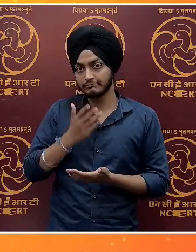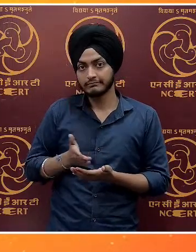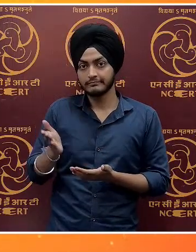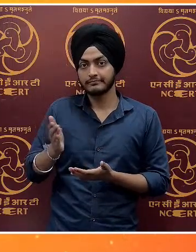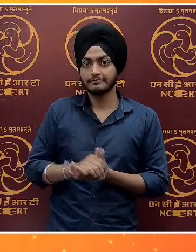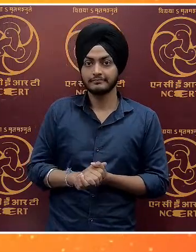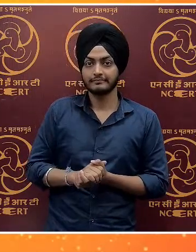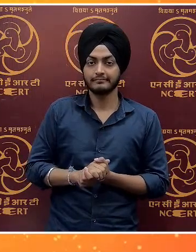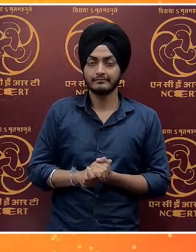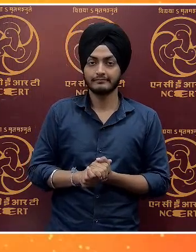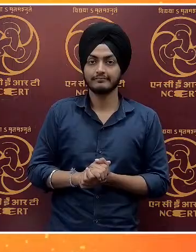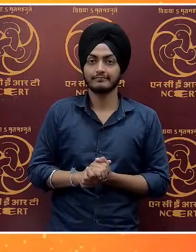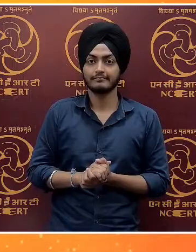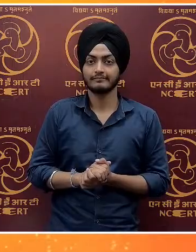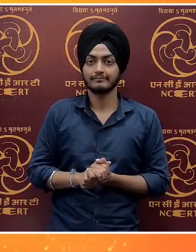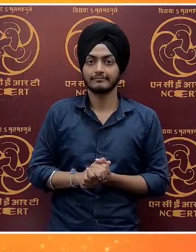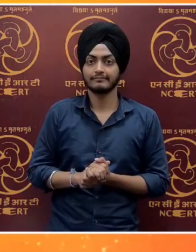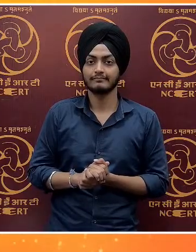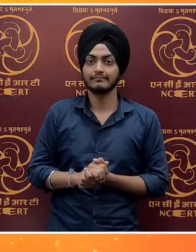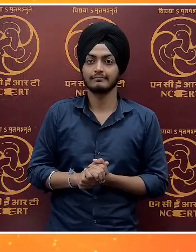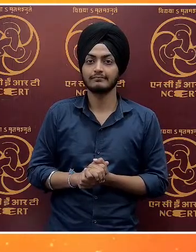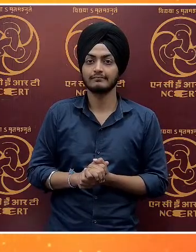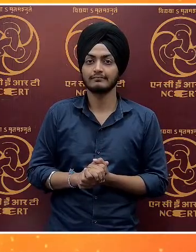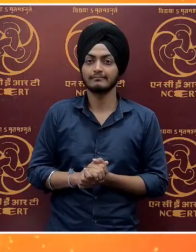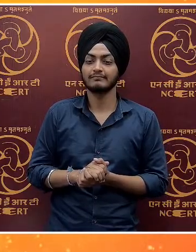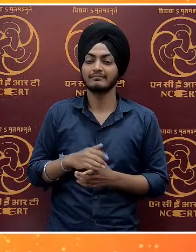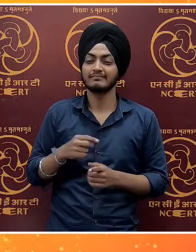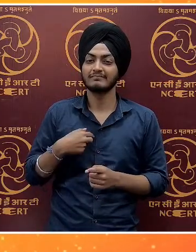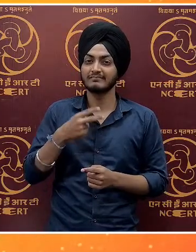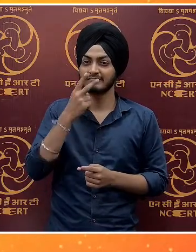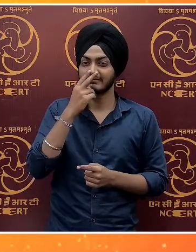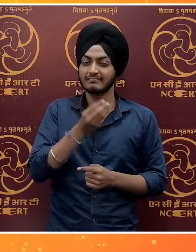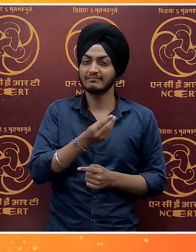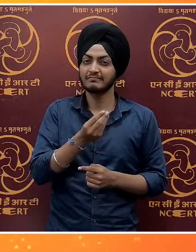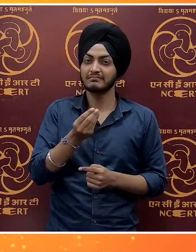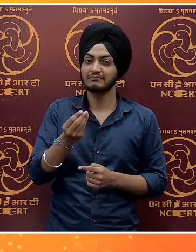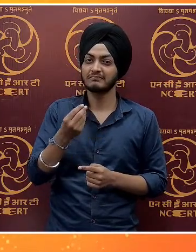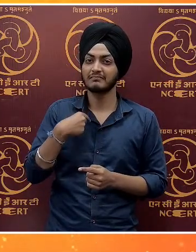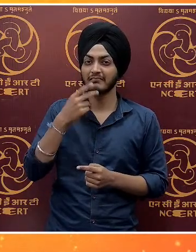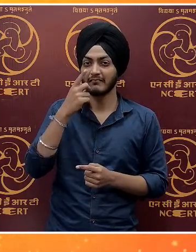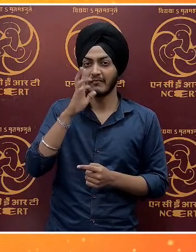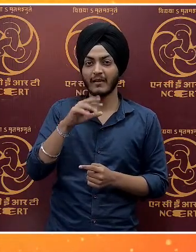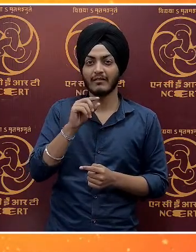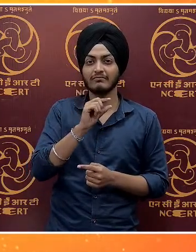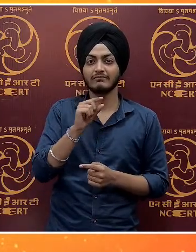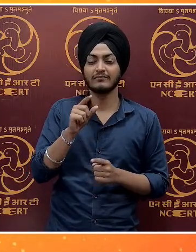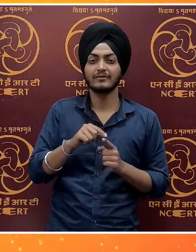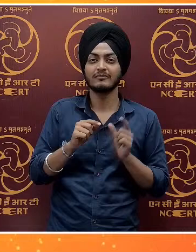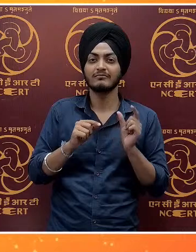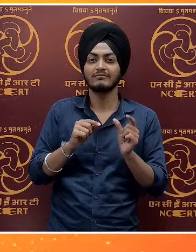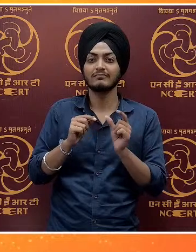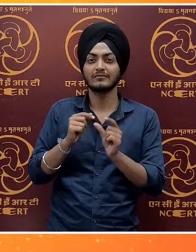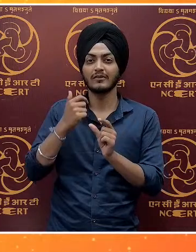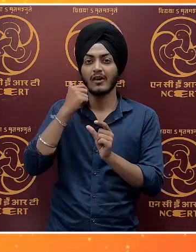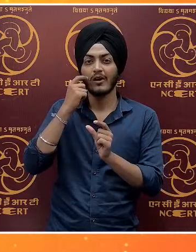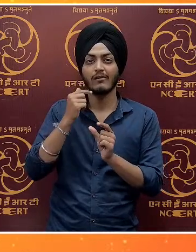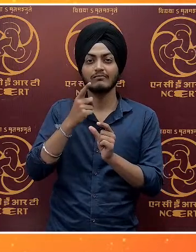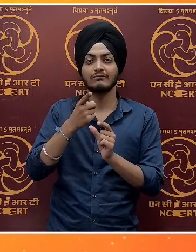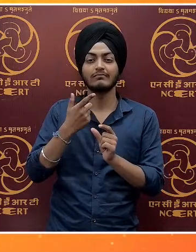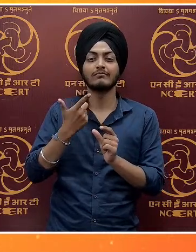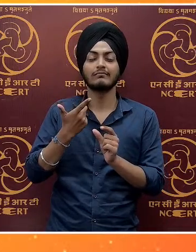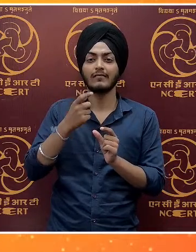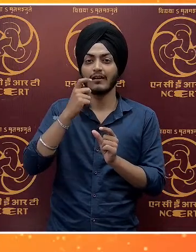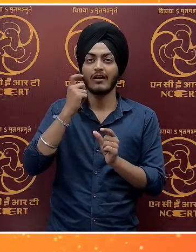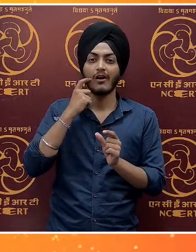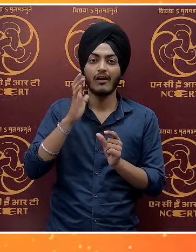Yeah. There are some different lights on this picture. Red, yellow, green. And I